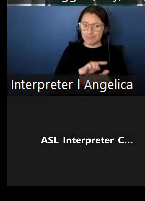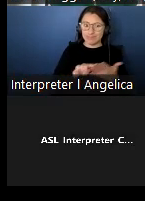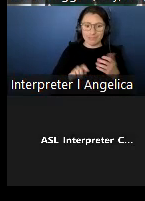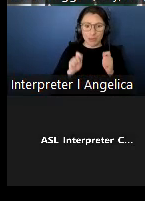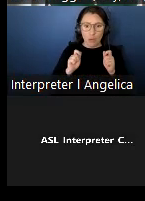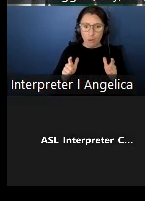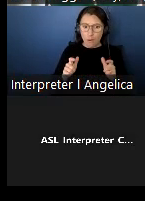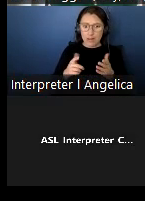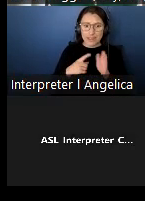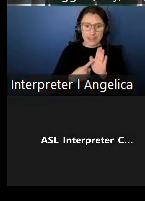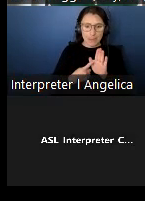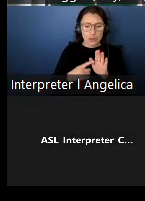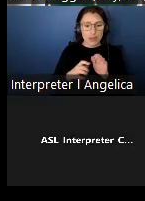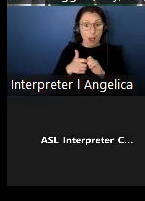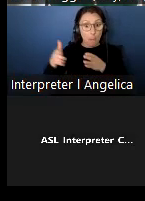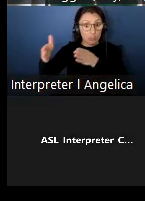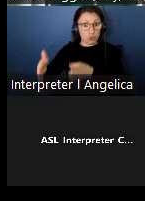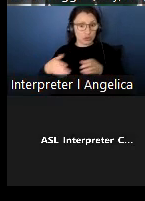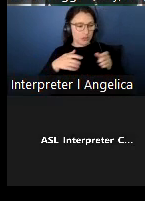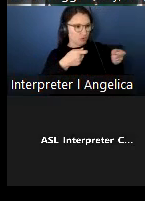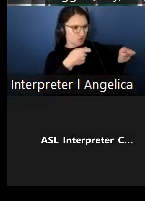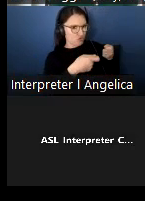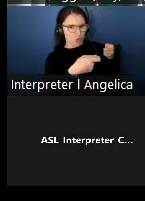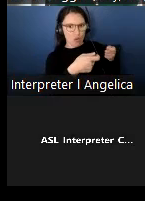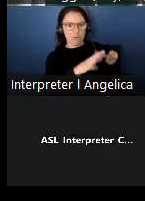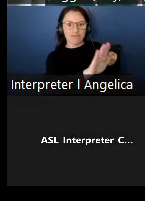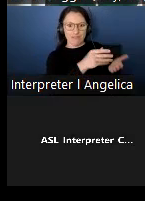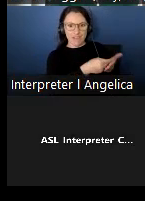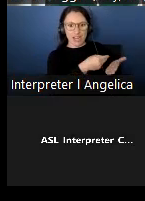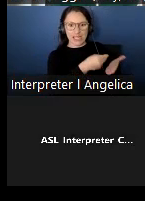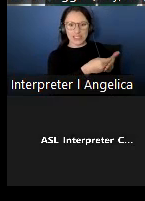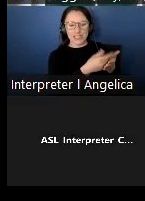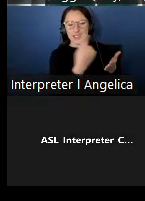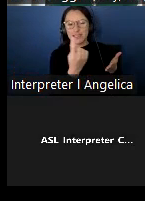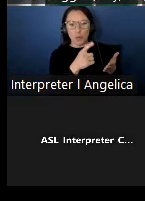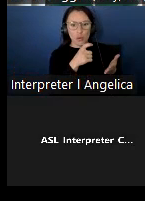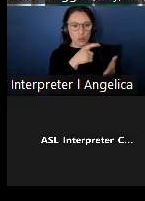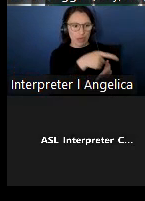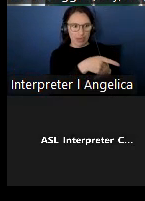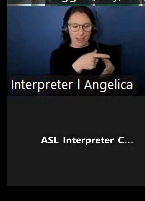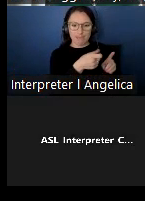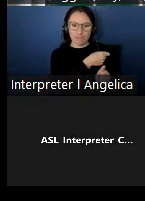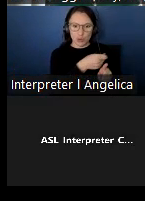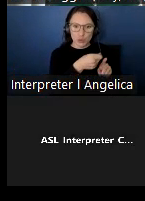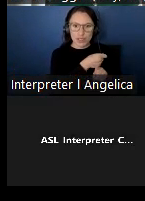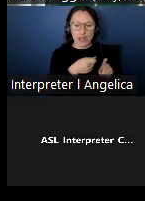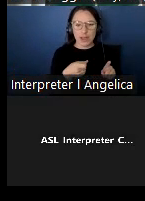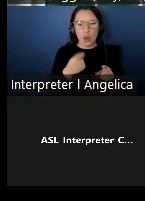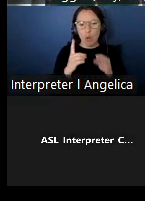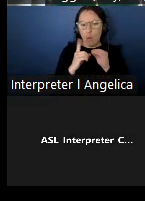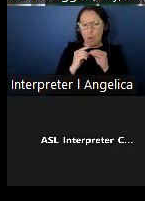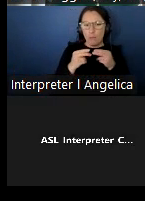examples of how someone can control the finances of someone that they are abusing. And this is going to lead us in. I have one more